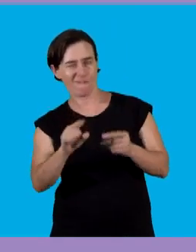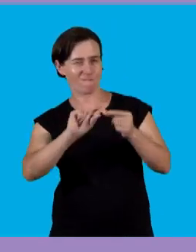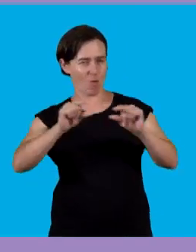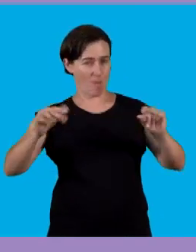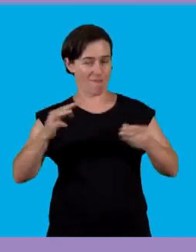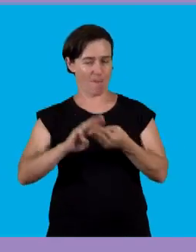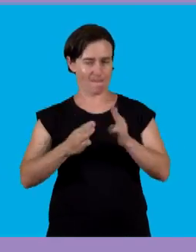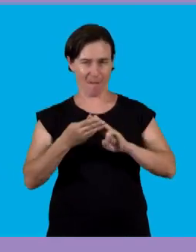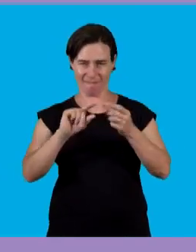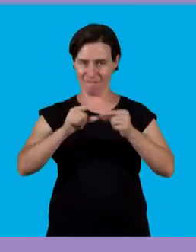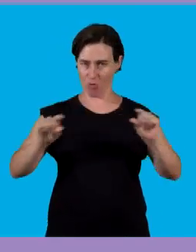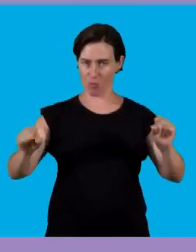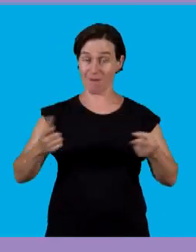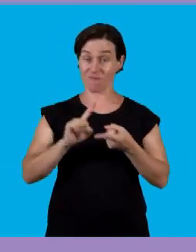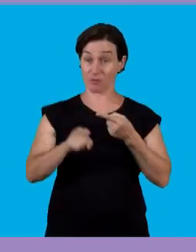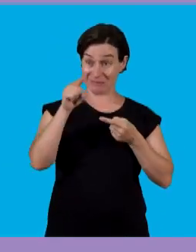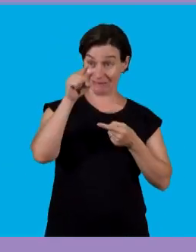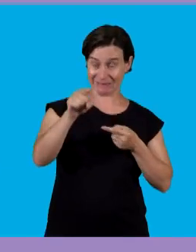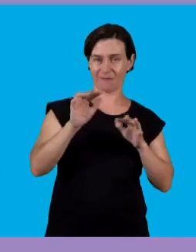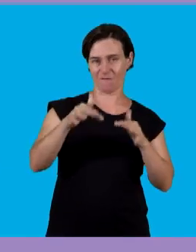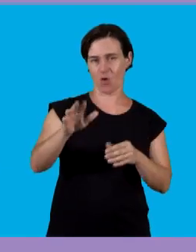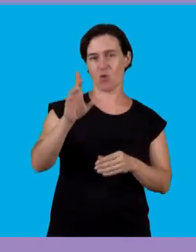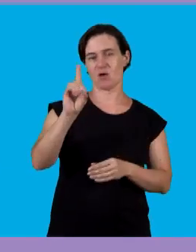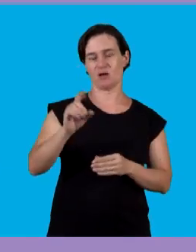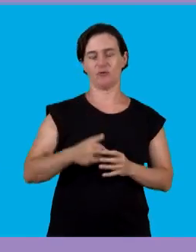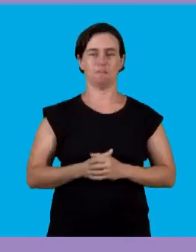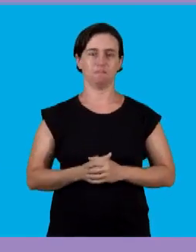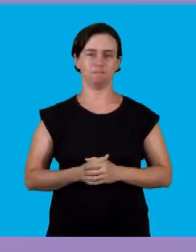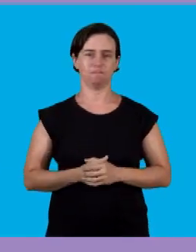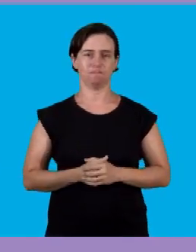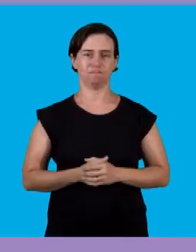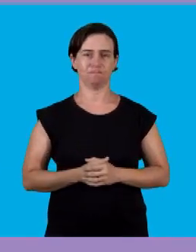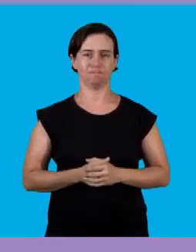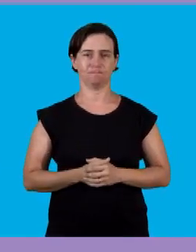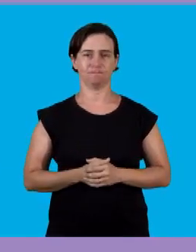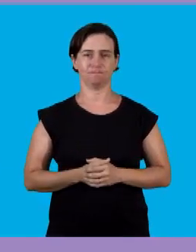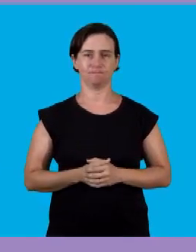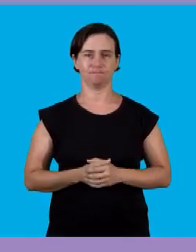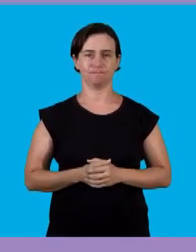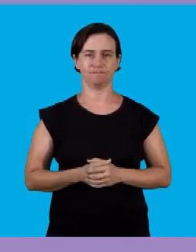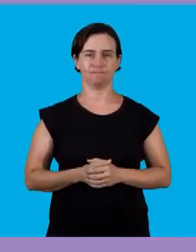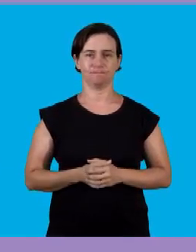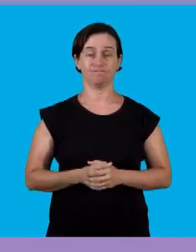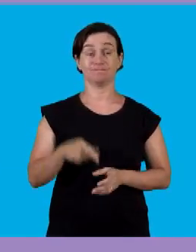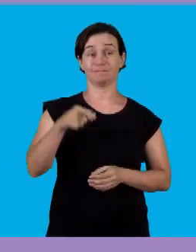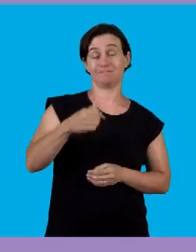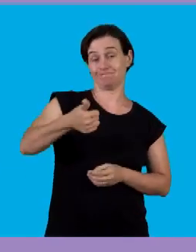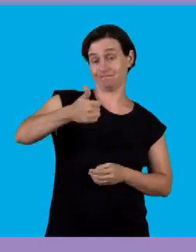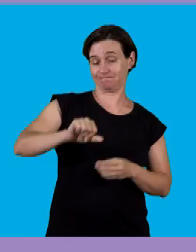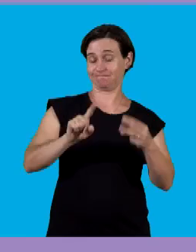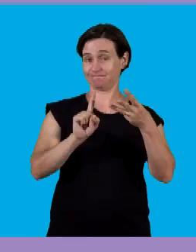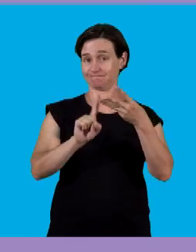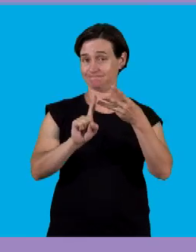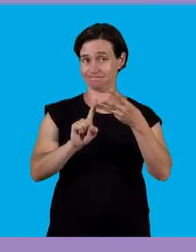of this flow diagram from using symbols. Let's go on to the